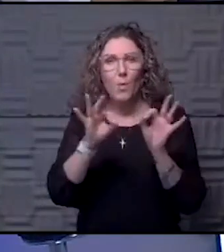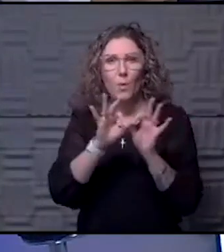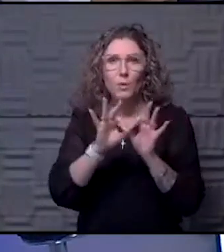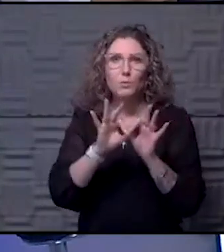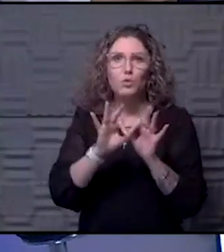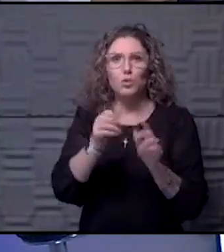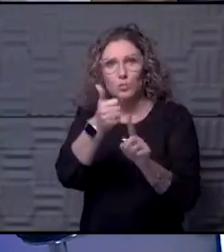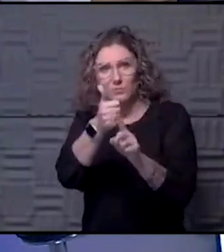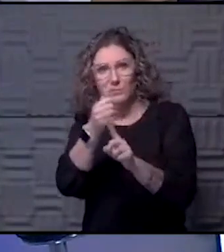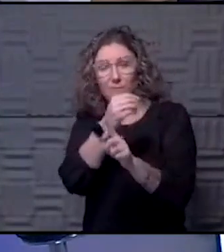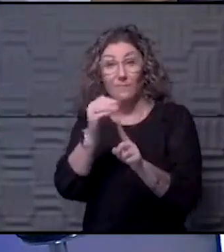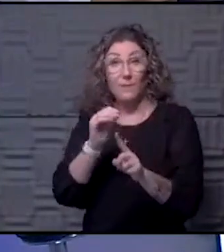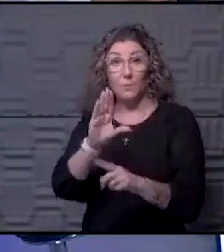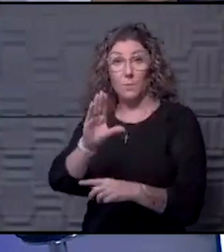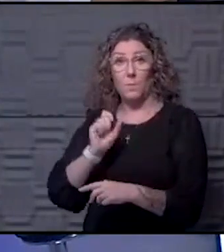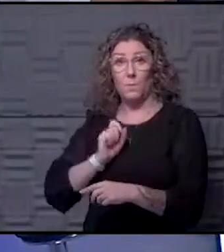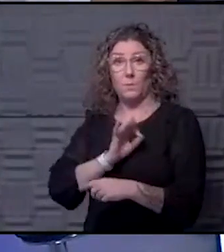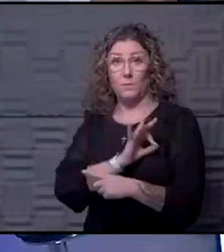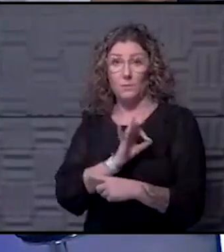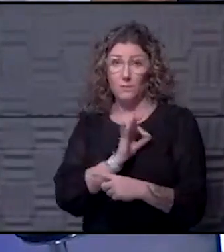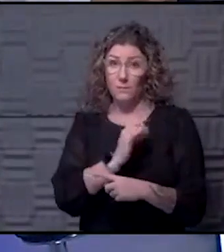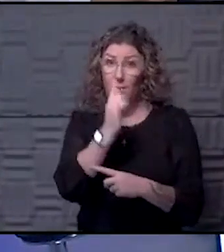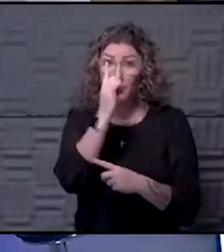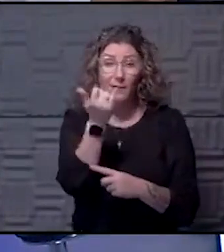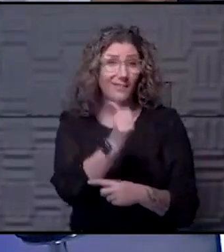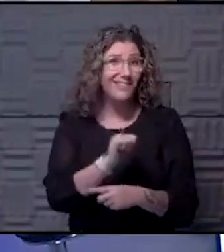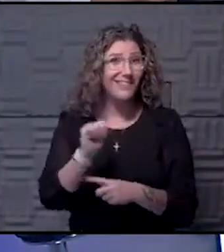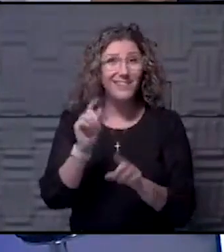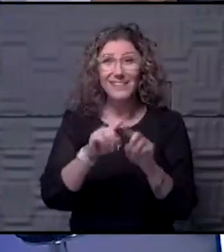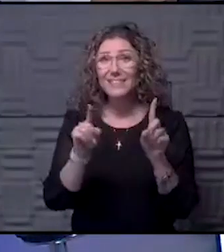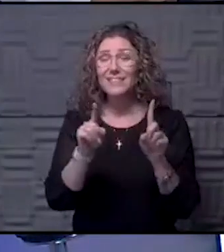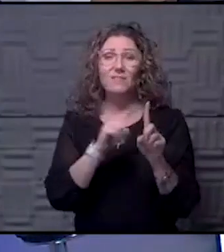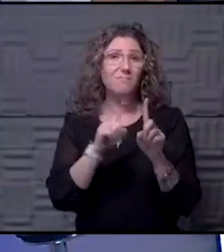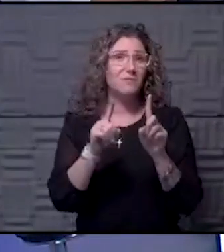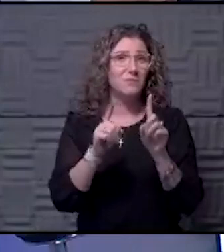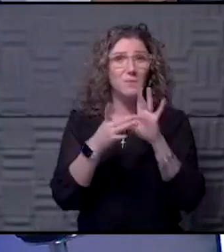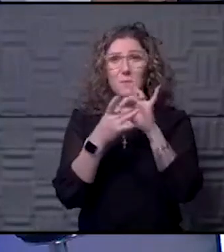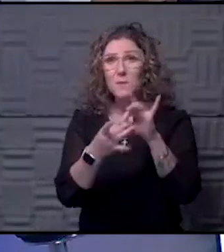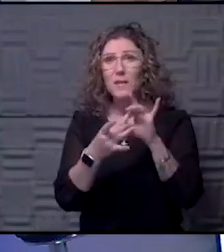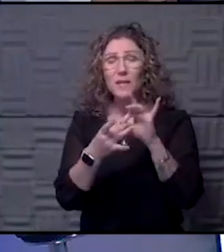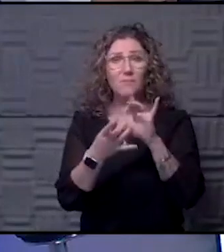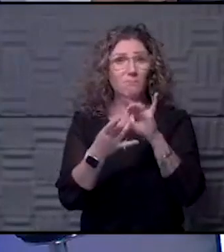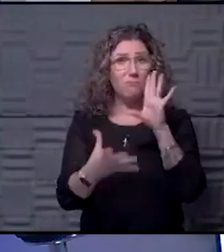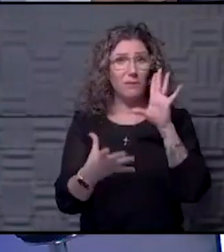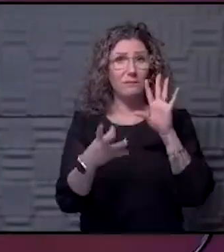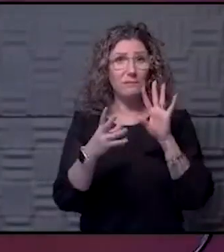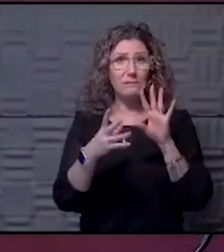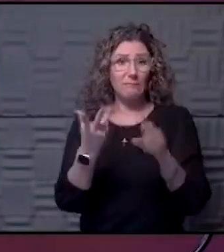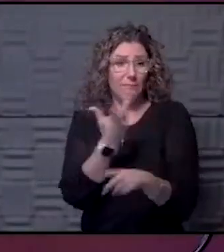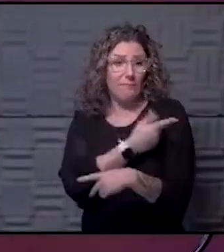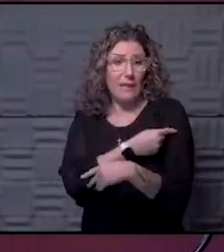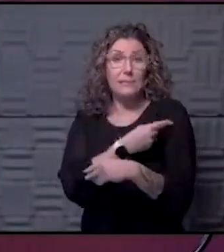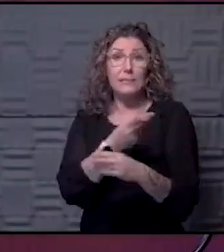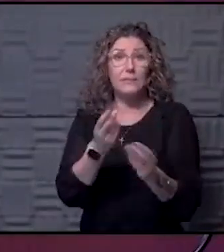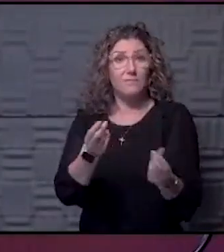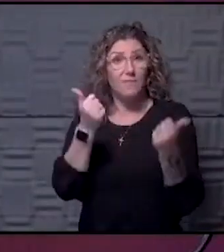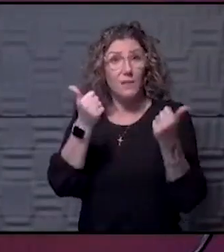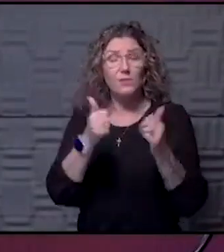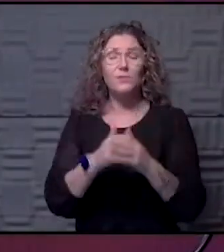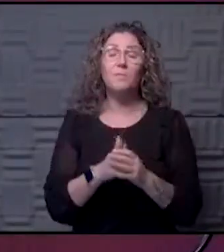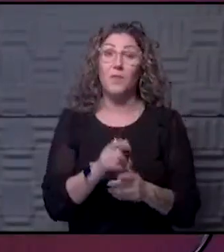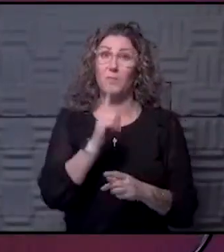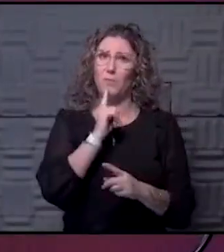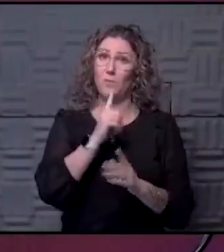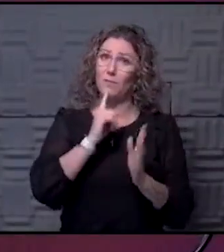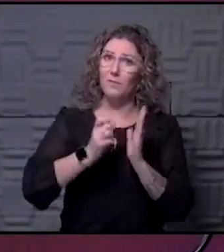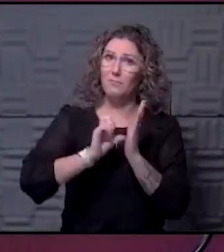I don't know, do you think anything different around this concept of releasing doses quicker? You know, I've been super